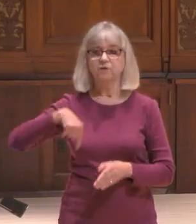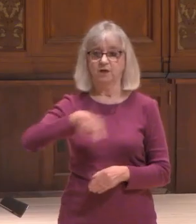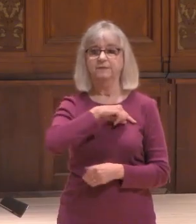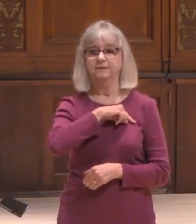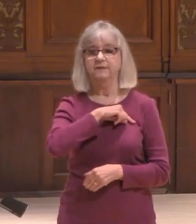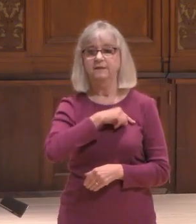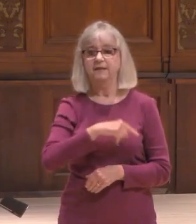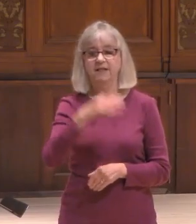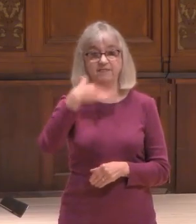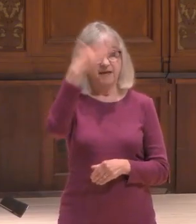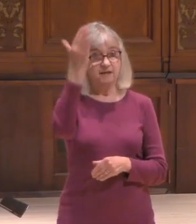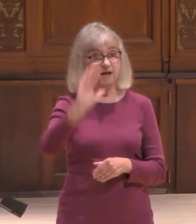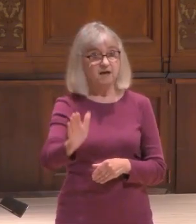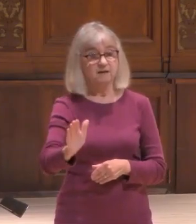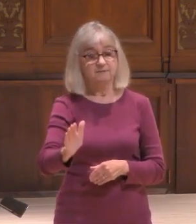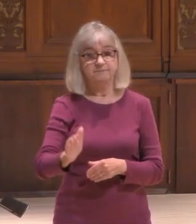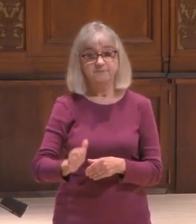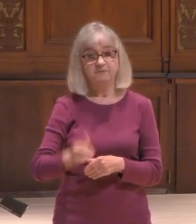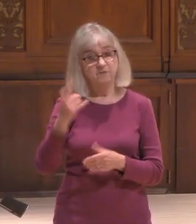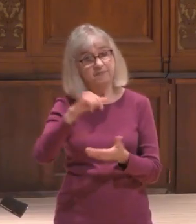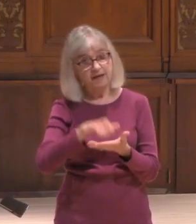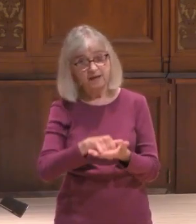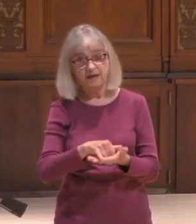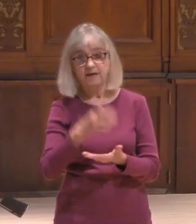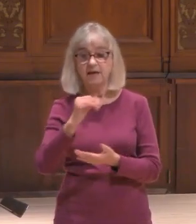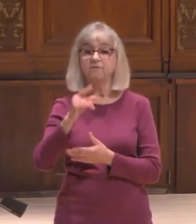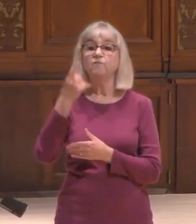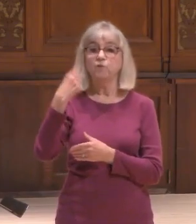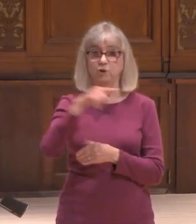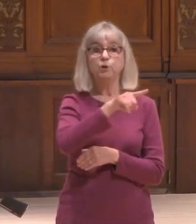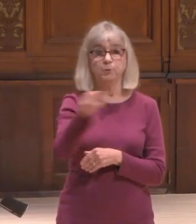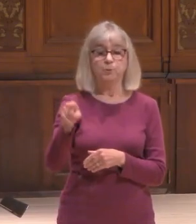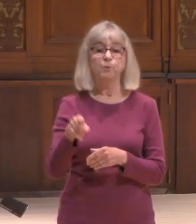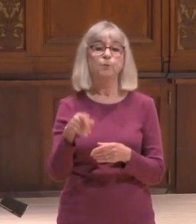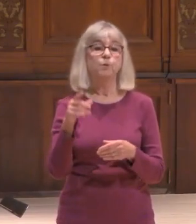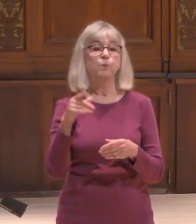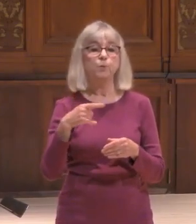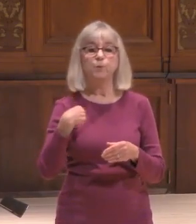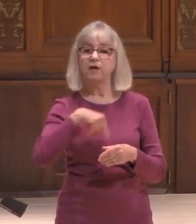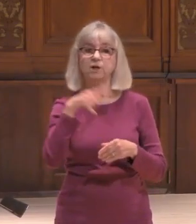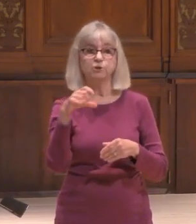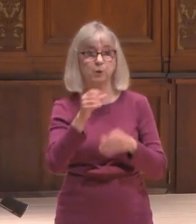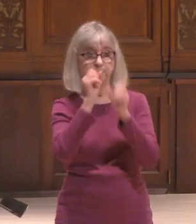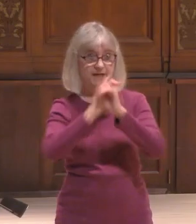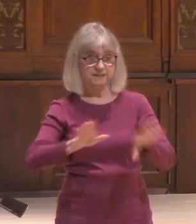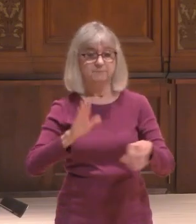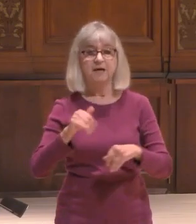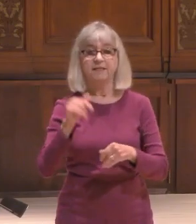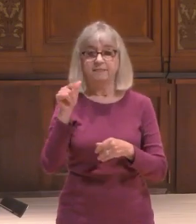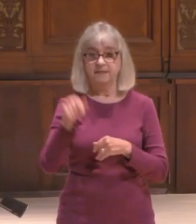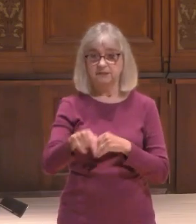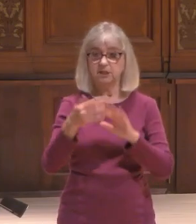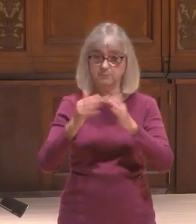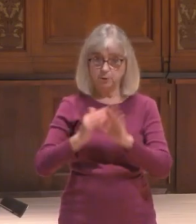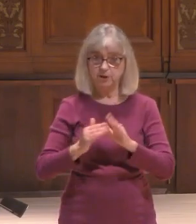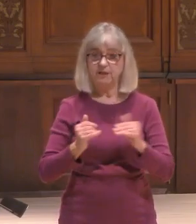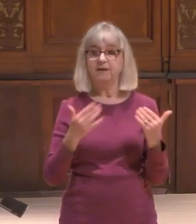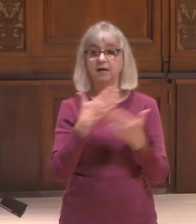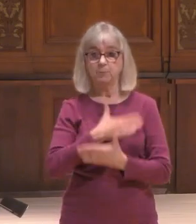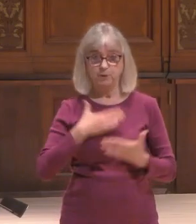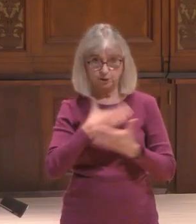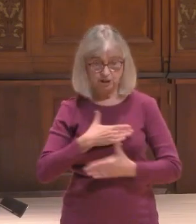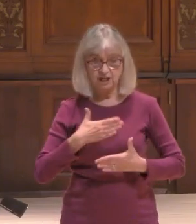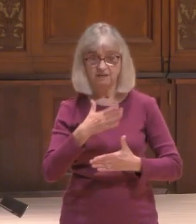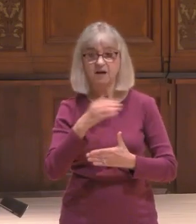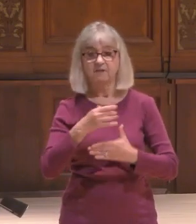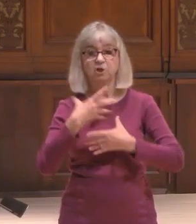Thank God that for that and for you. We are so blessed by by this community and so appreciative of